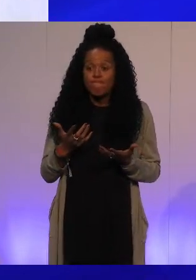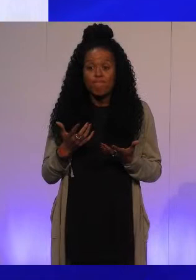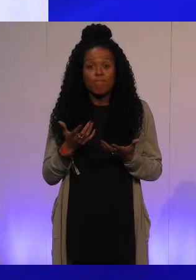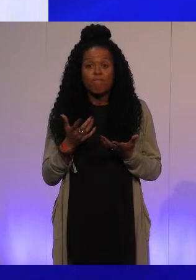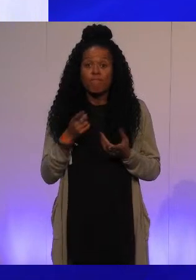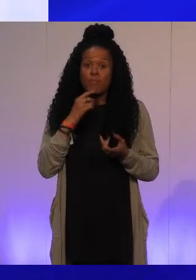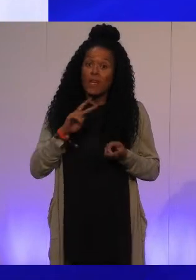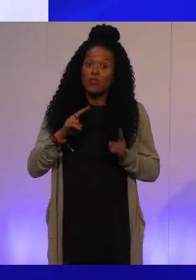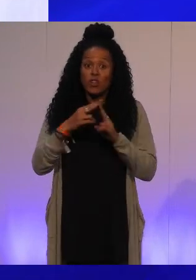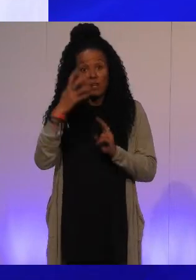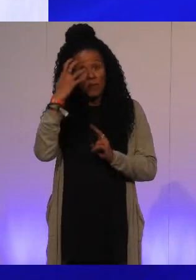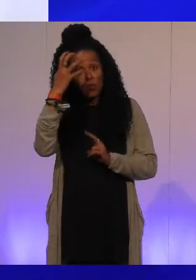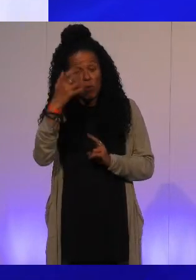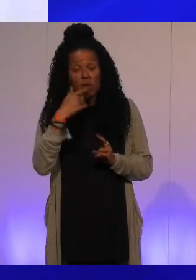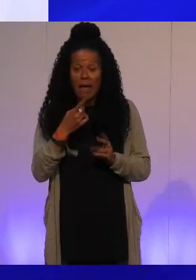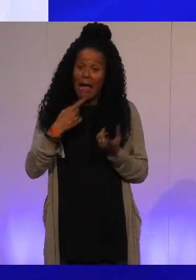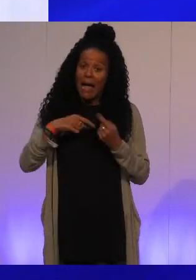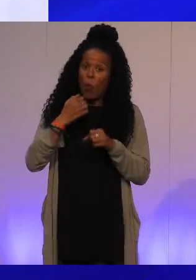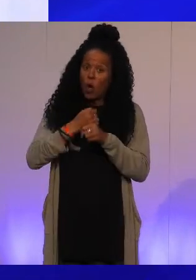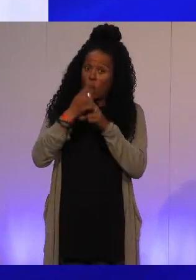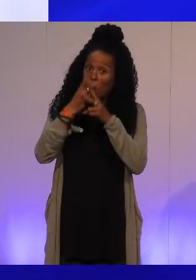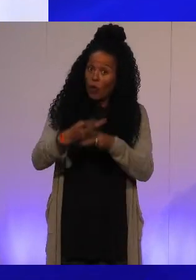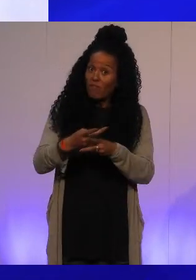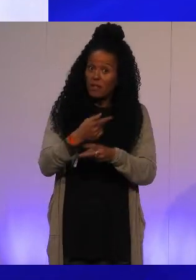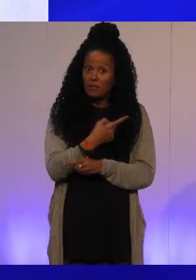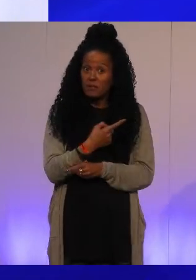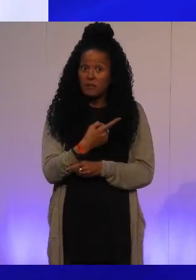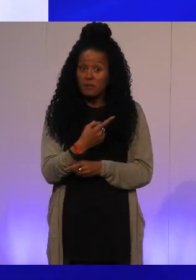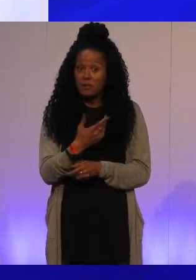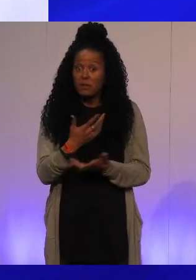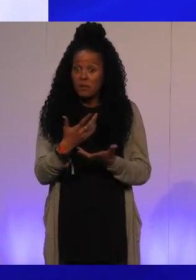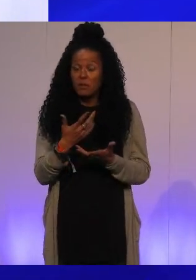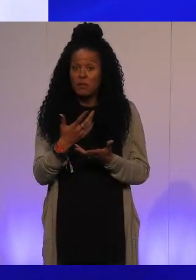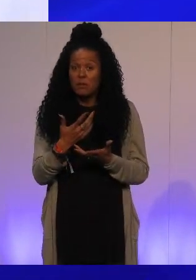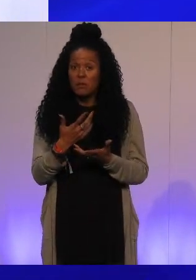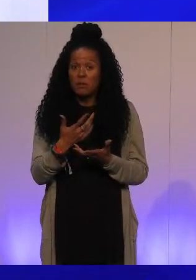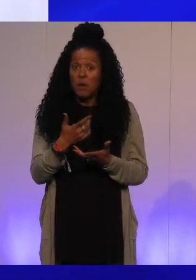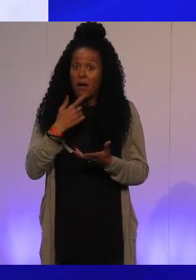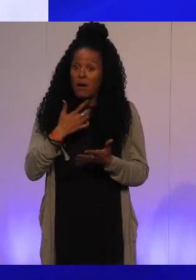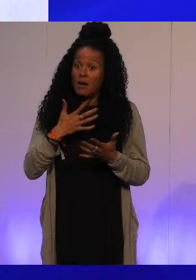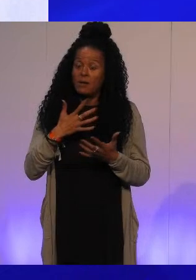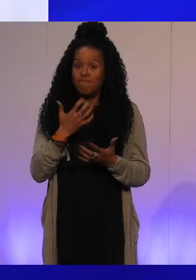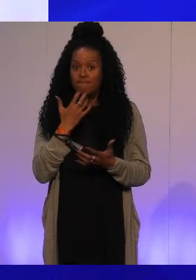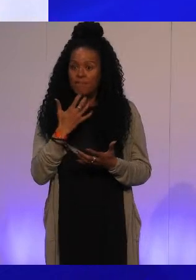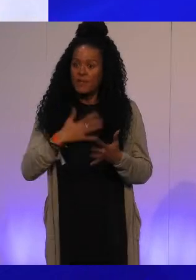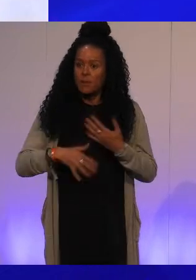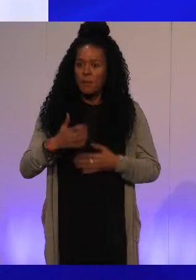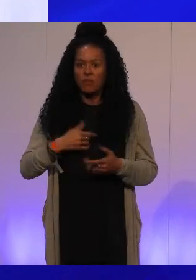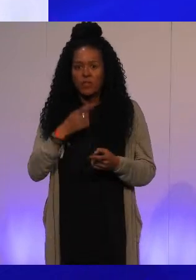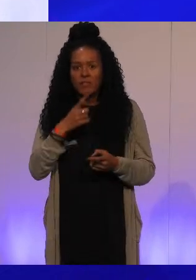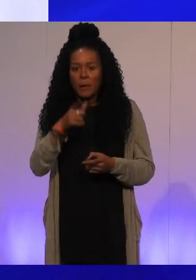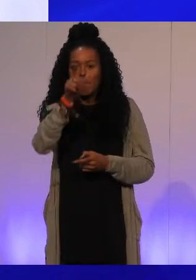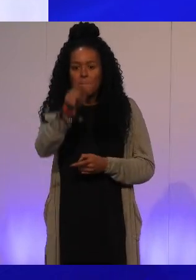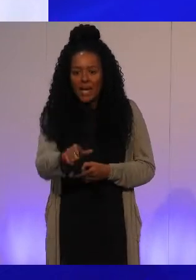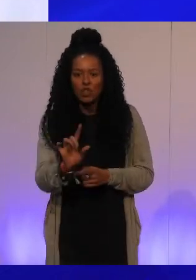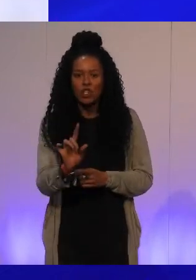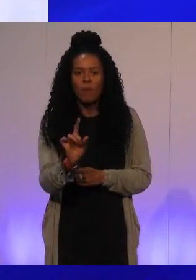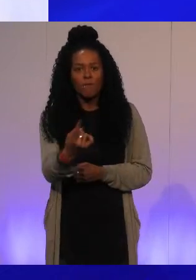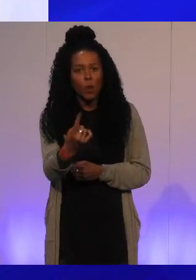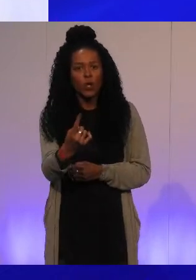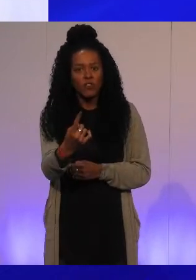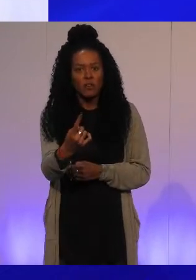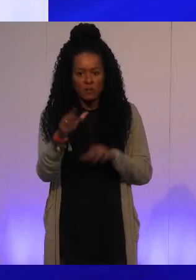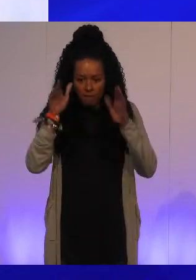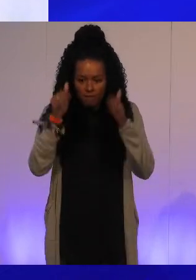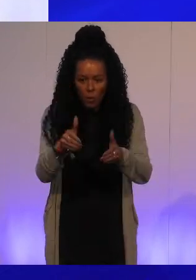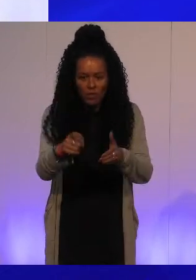Chesterfield Royal in that front. Our governors are impatient for us to just put our patients first and not be considering